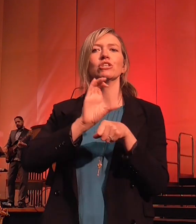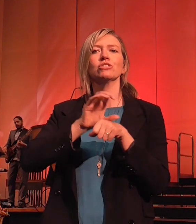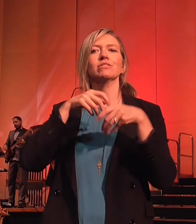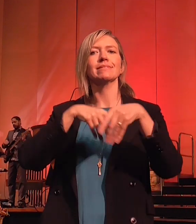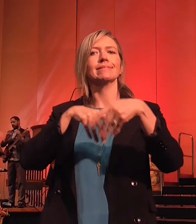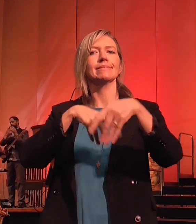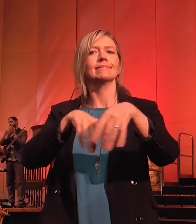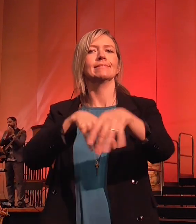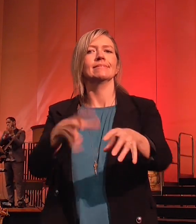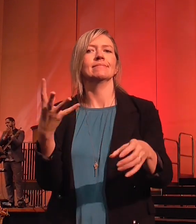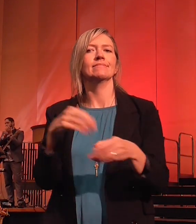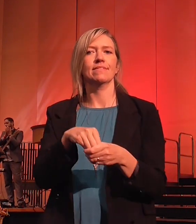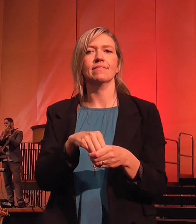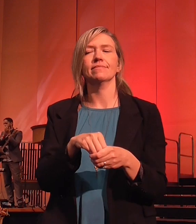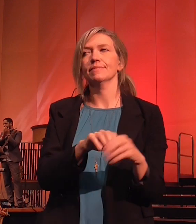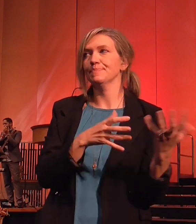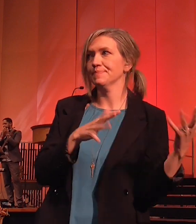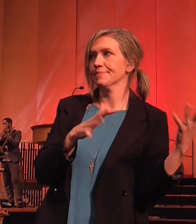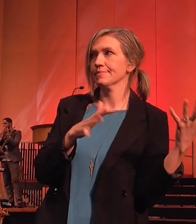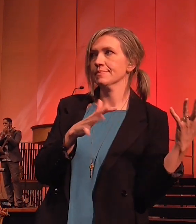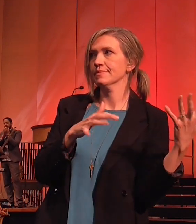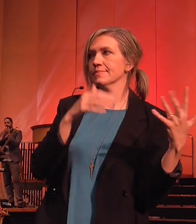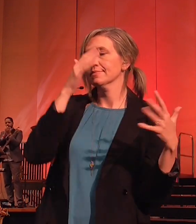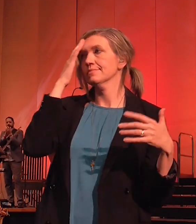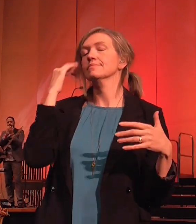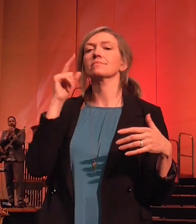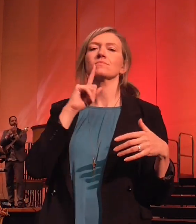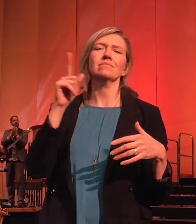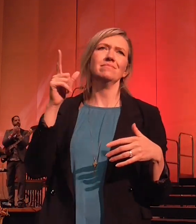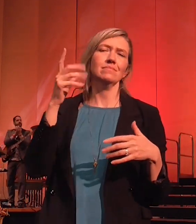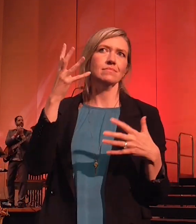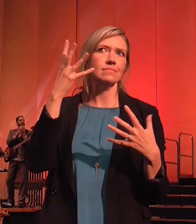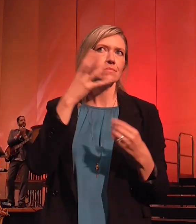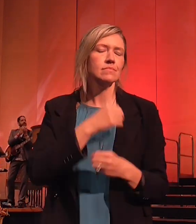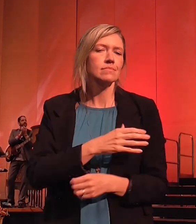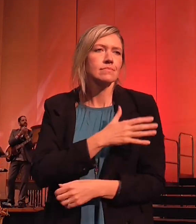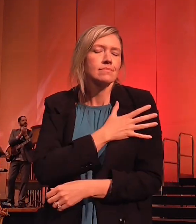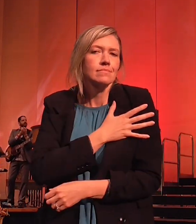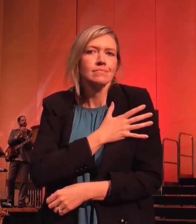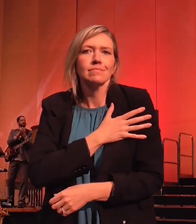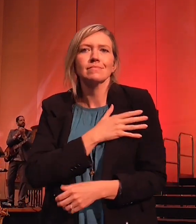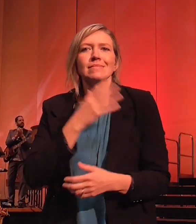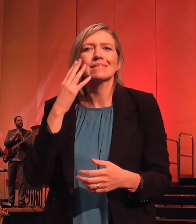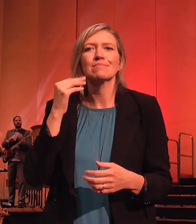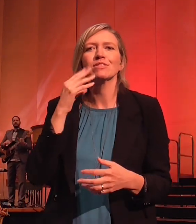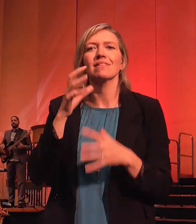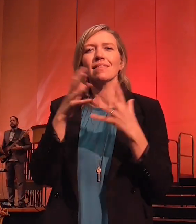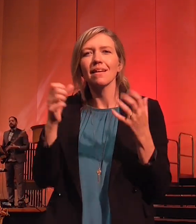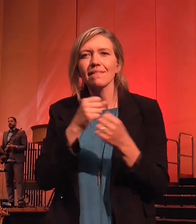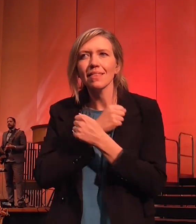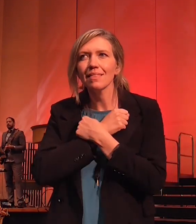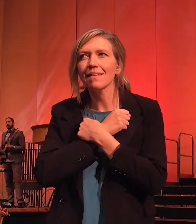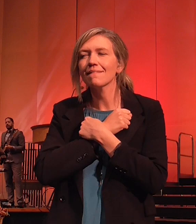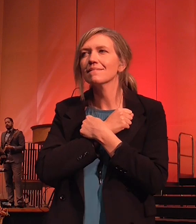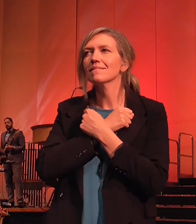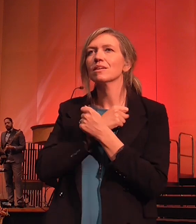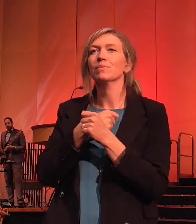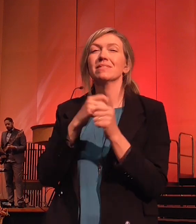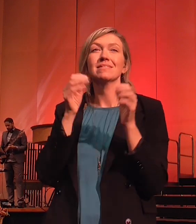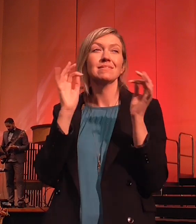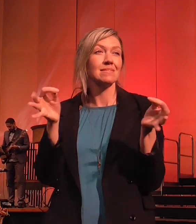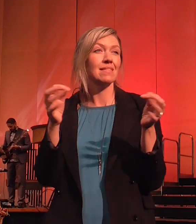in that parade. And it's an incredible experience. We get lots of love, and we